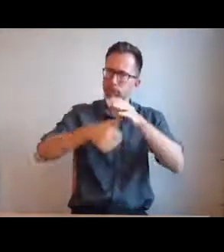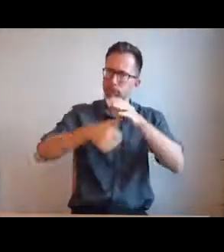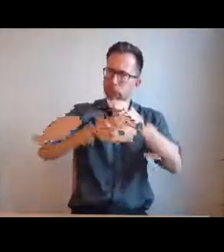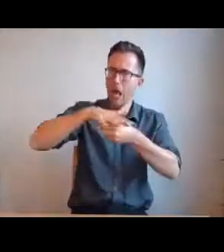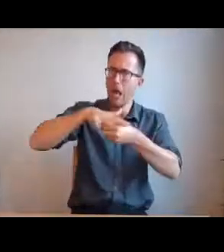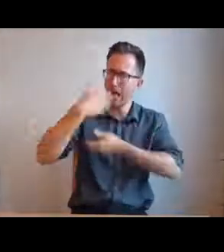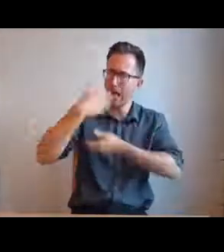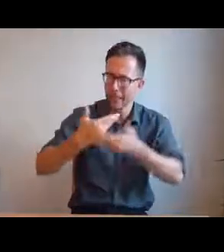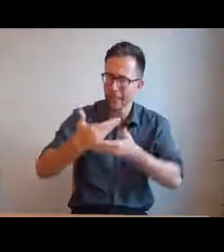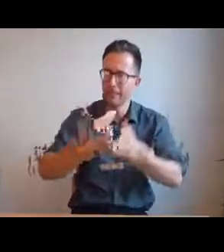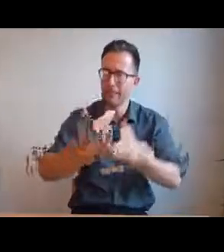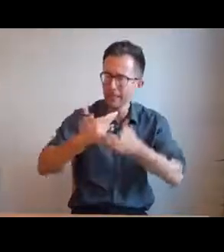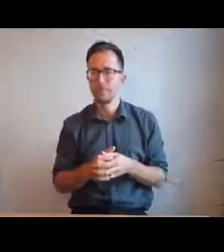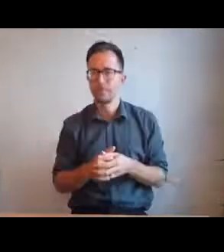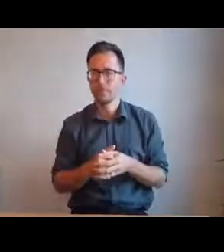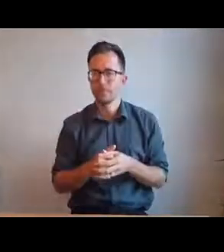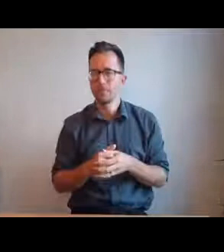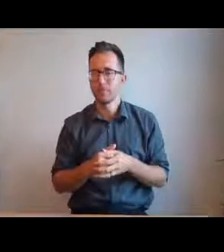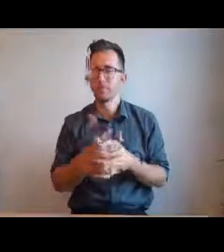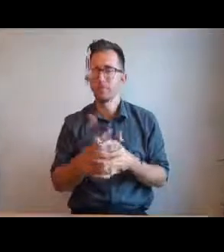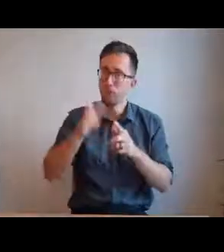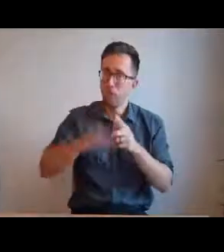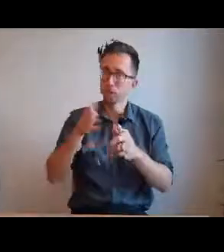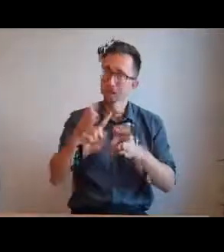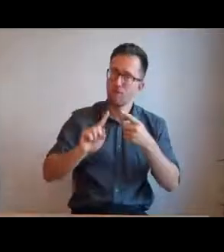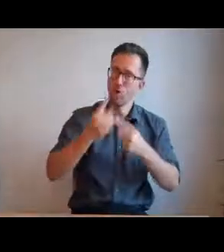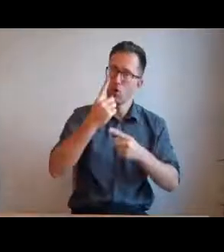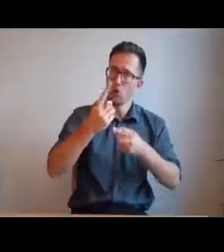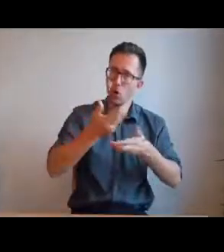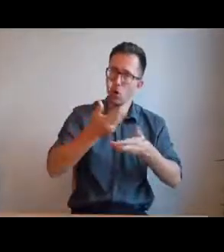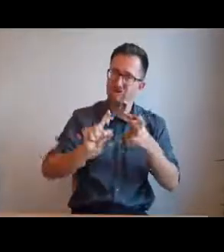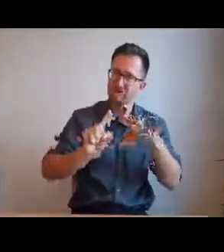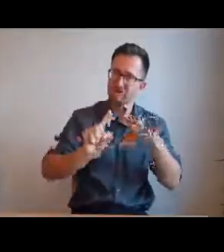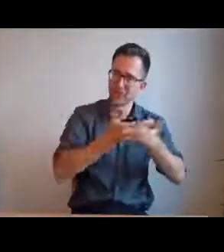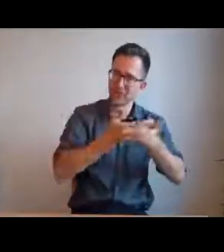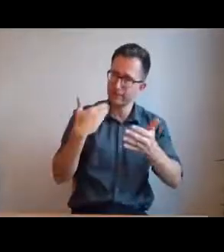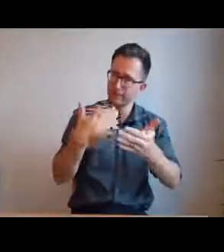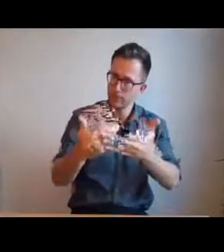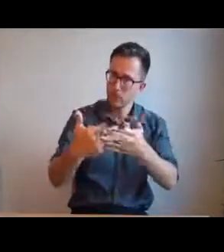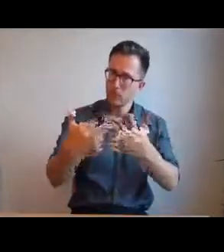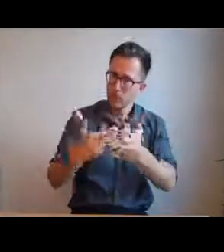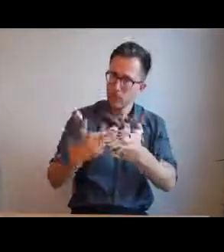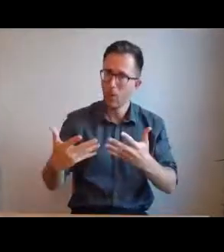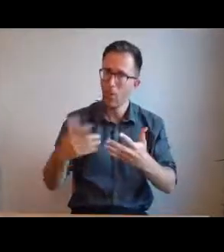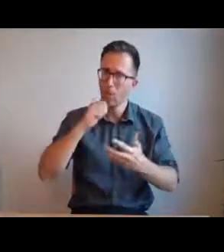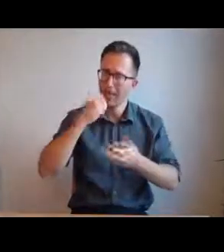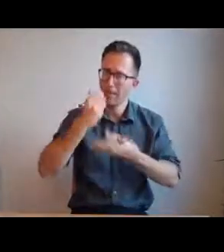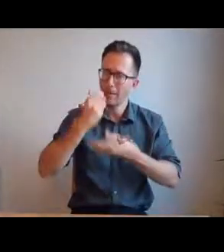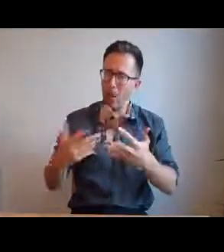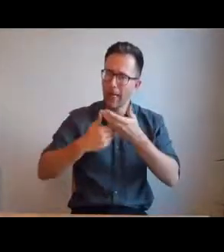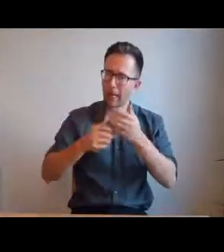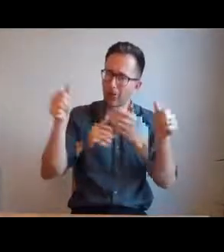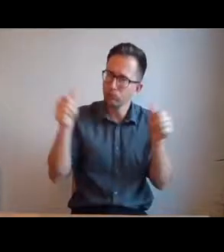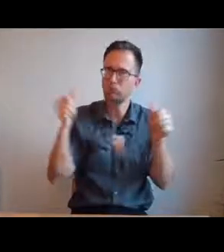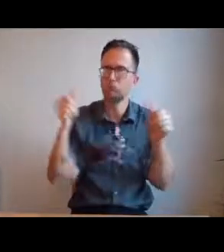proposals since we last consulted at supplementary consultation earlier this year.